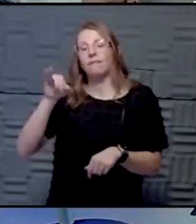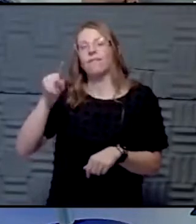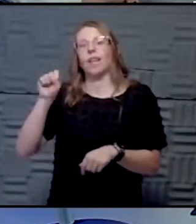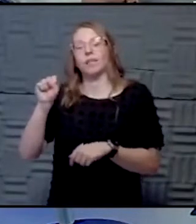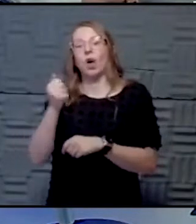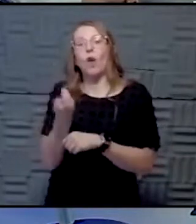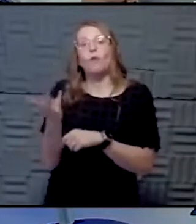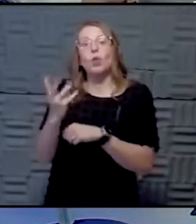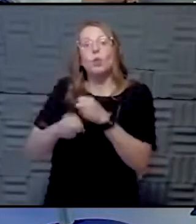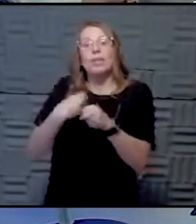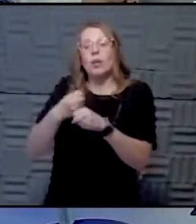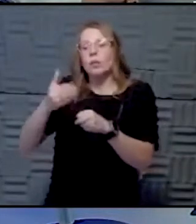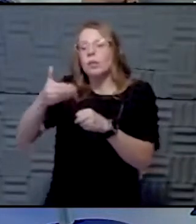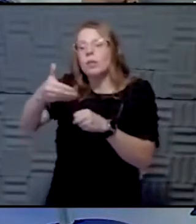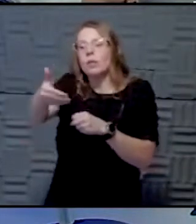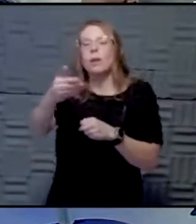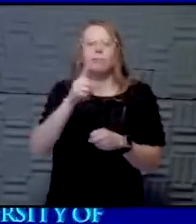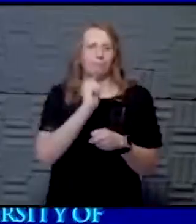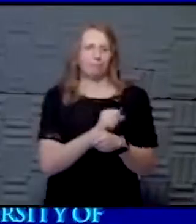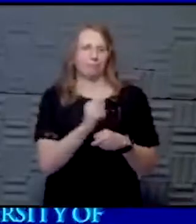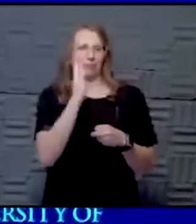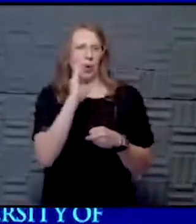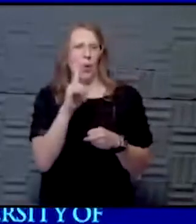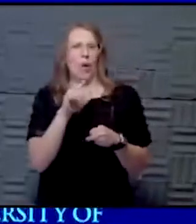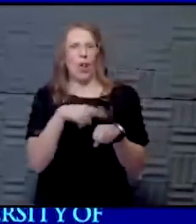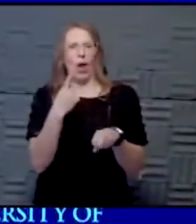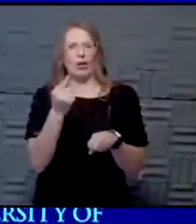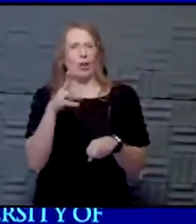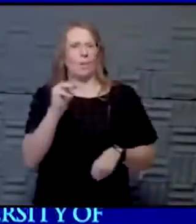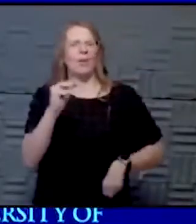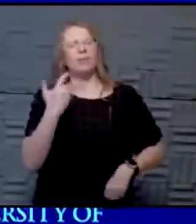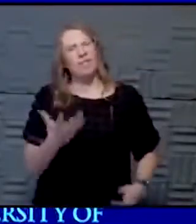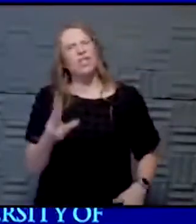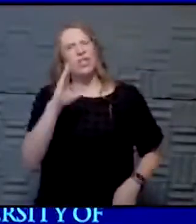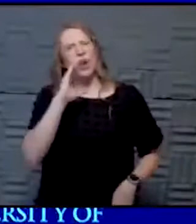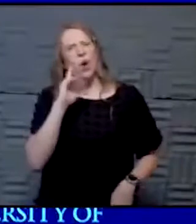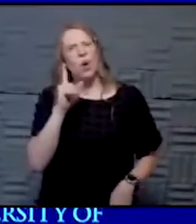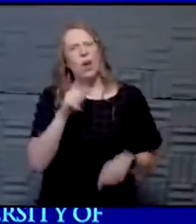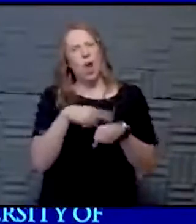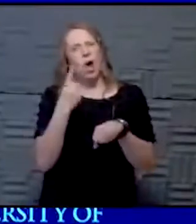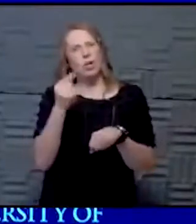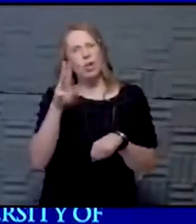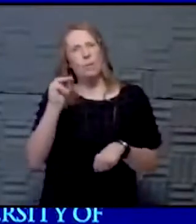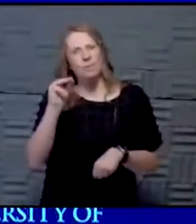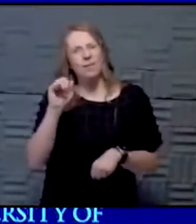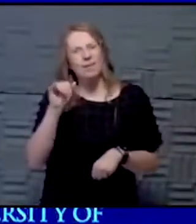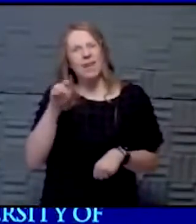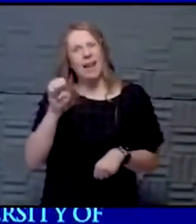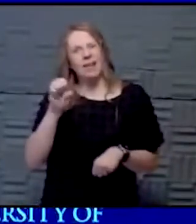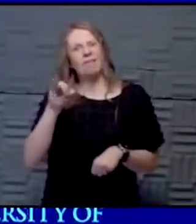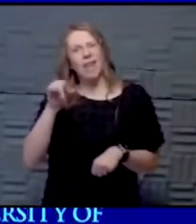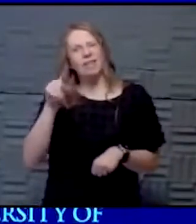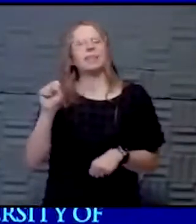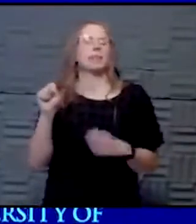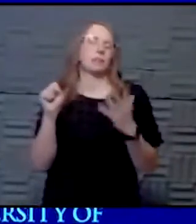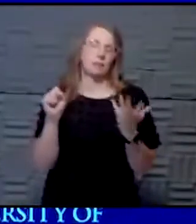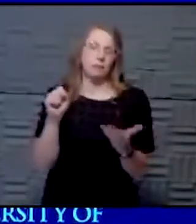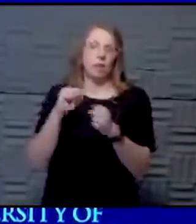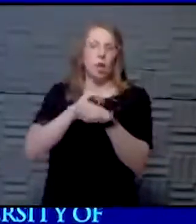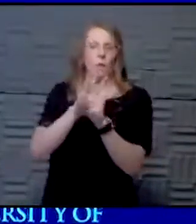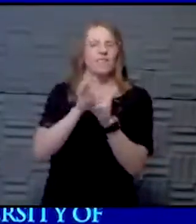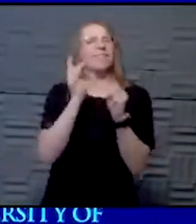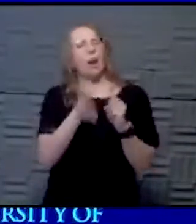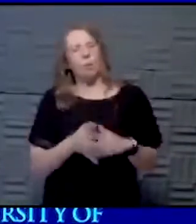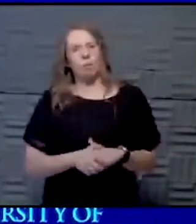few years. So how do we respond to Oh, those actually, we people? do know the long-term side effects. That's not correct. We do know the long-term Yeah. side effects. Yeah. So first of all, let's talk about the long-term side effects of COVID. They're